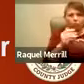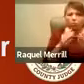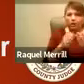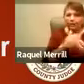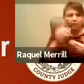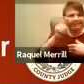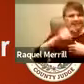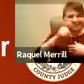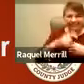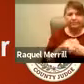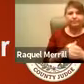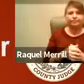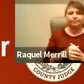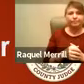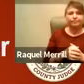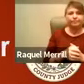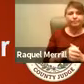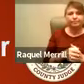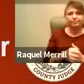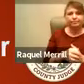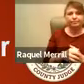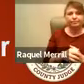whatever.